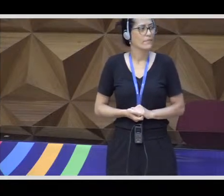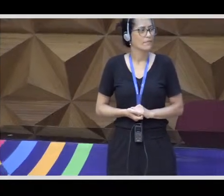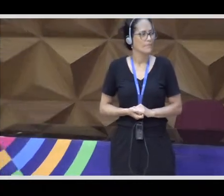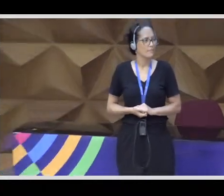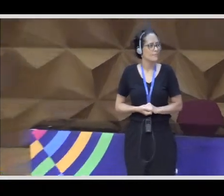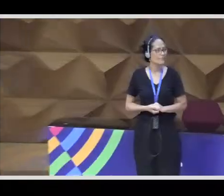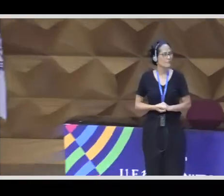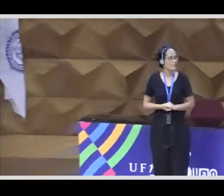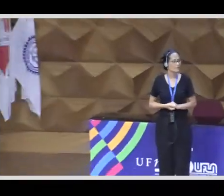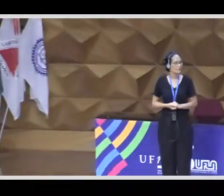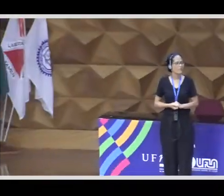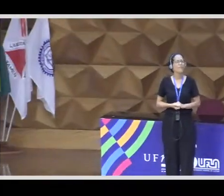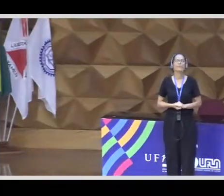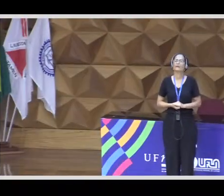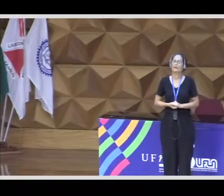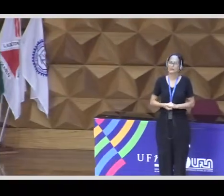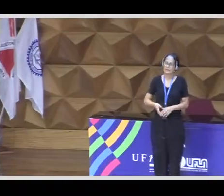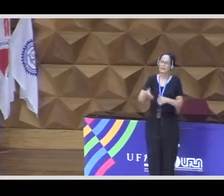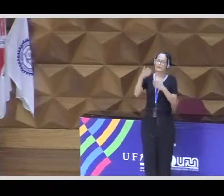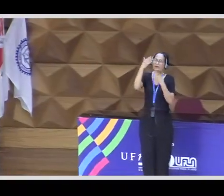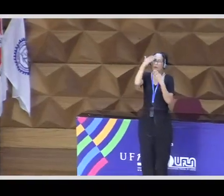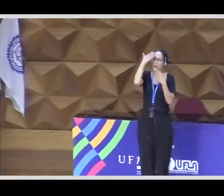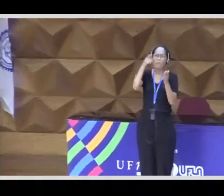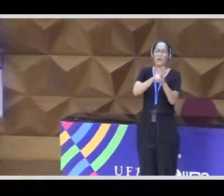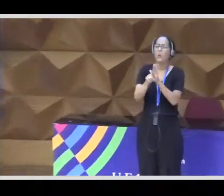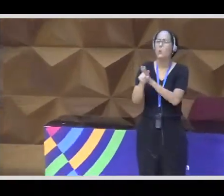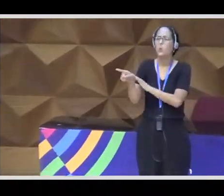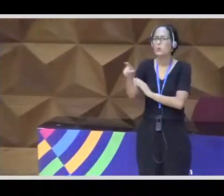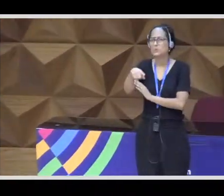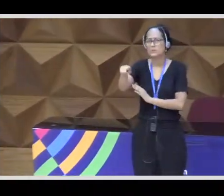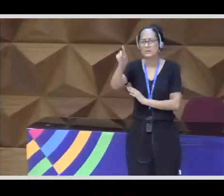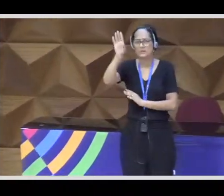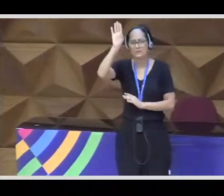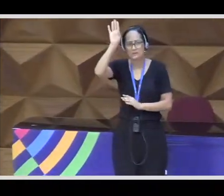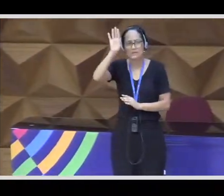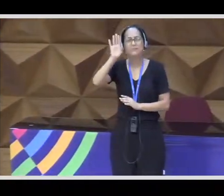Thanks a lot, Steve. Questions? I'm pretty sure you have plenty of questions.